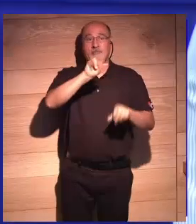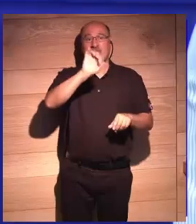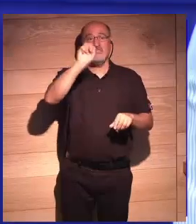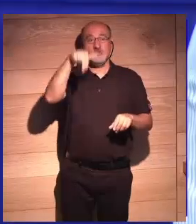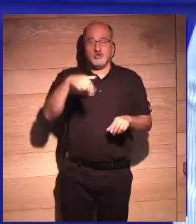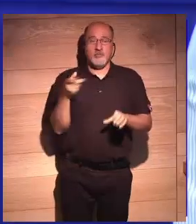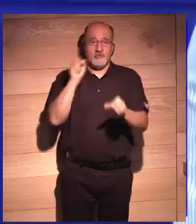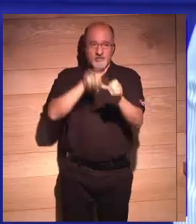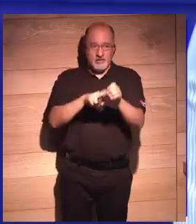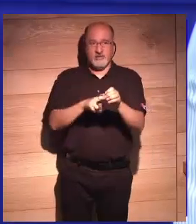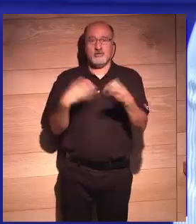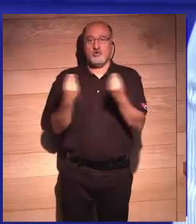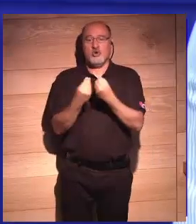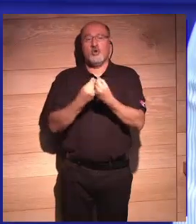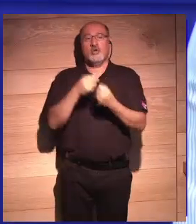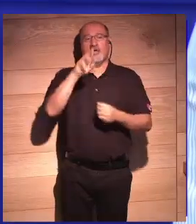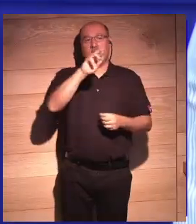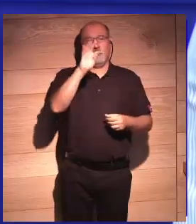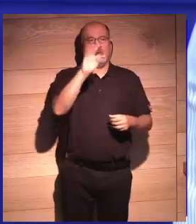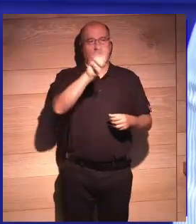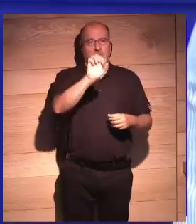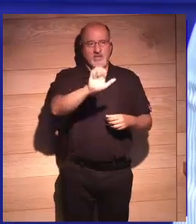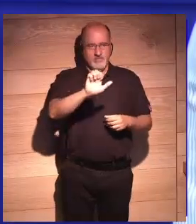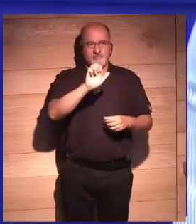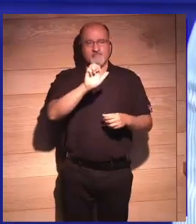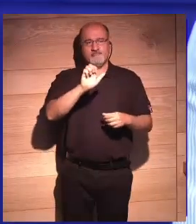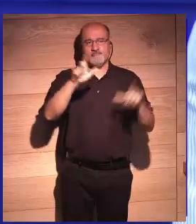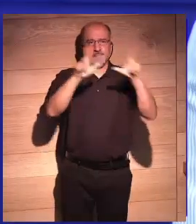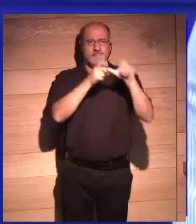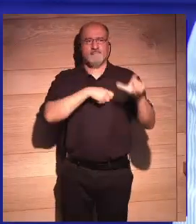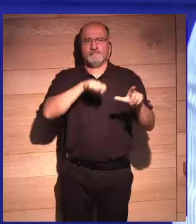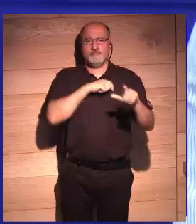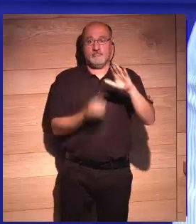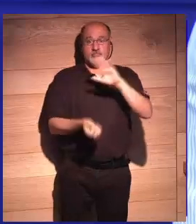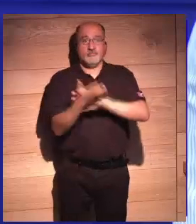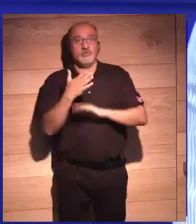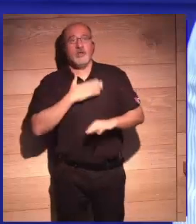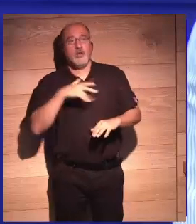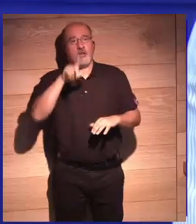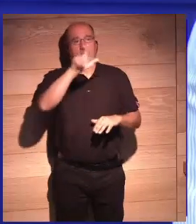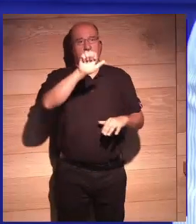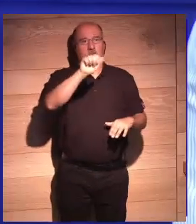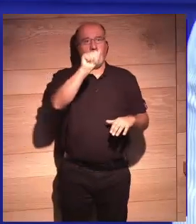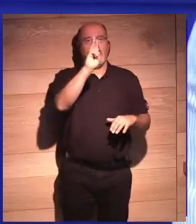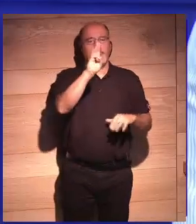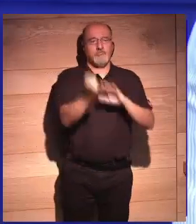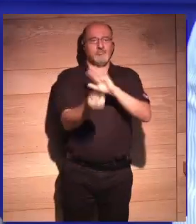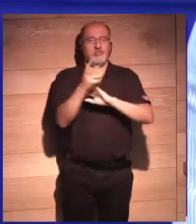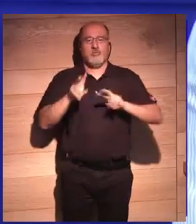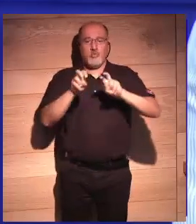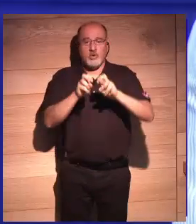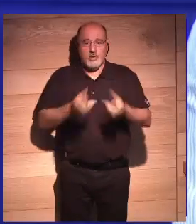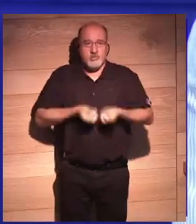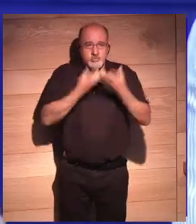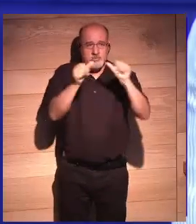participated, and many of the people that are here have participated, that was with Spanish television, that has generated a lab of new narratives, that